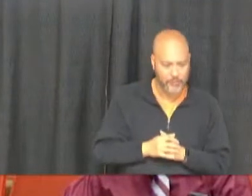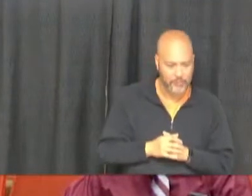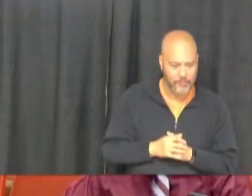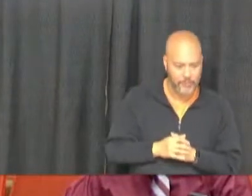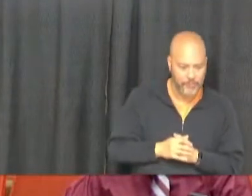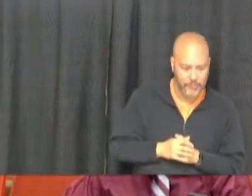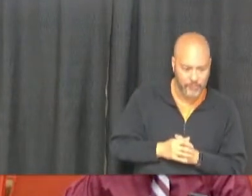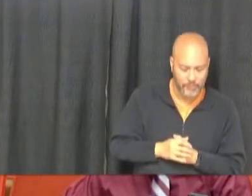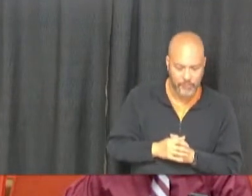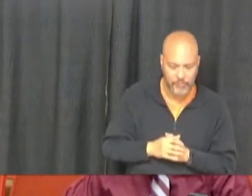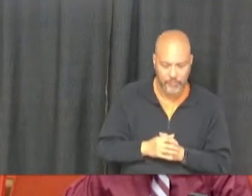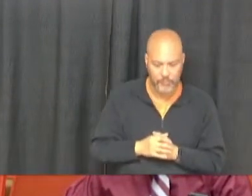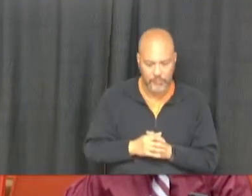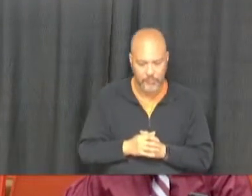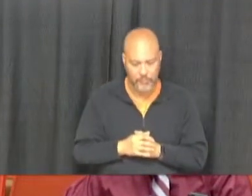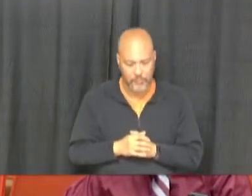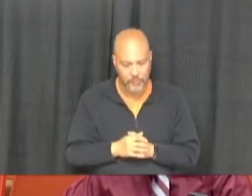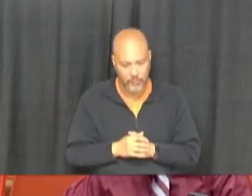Okay.